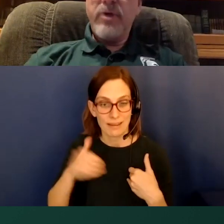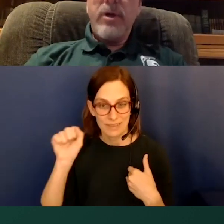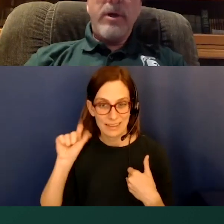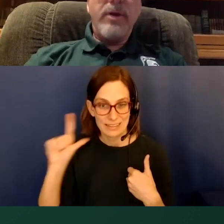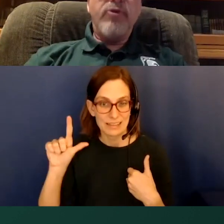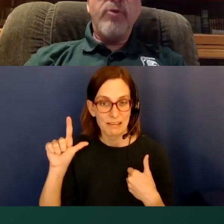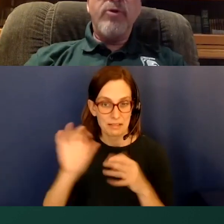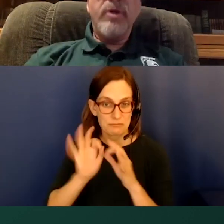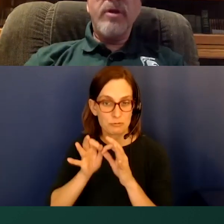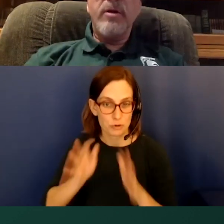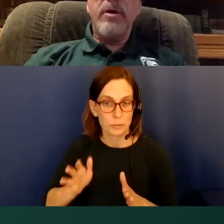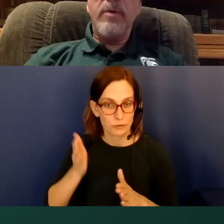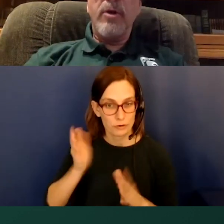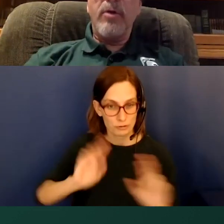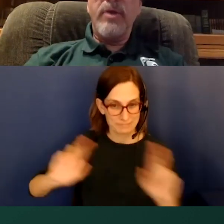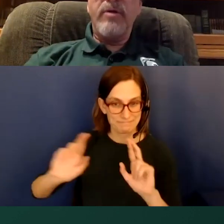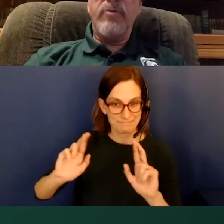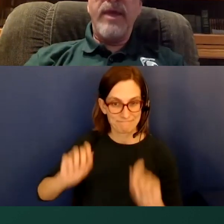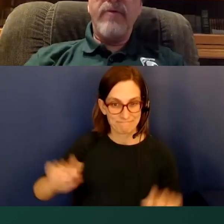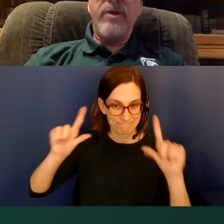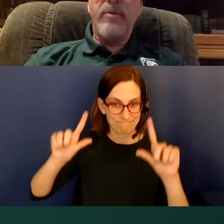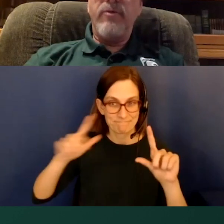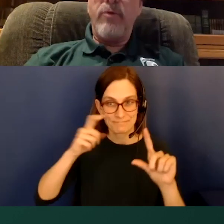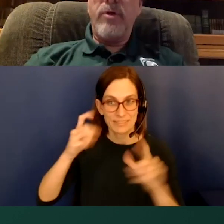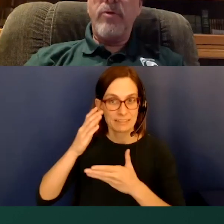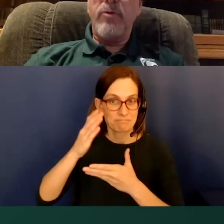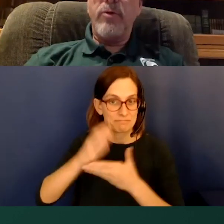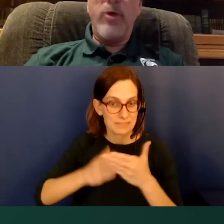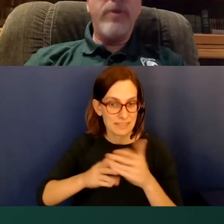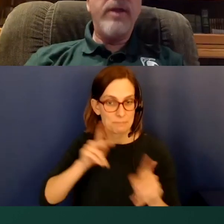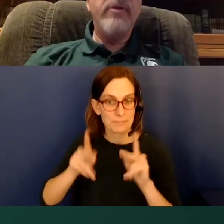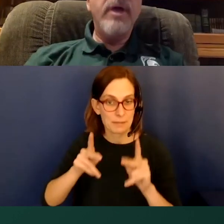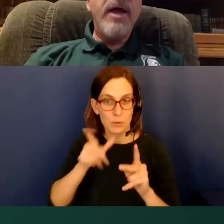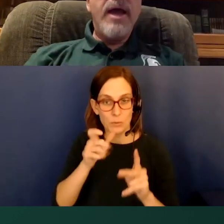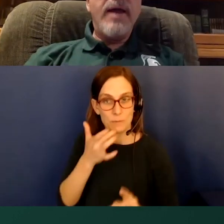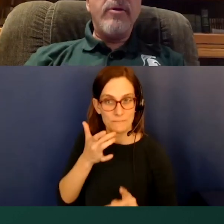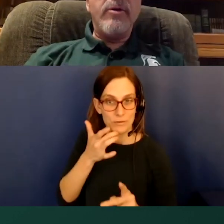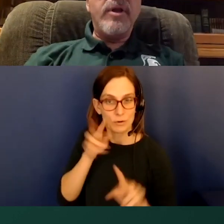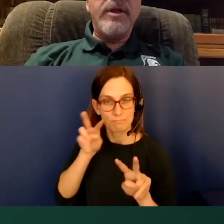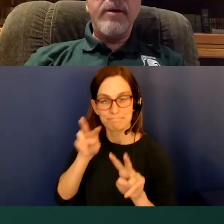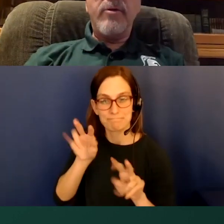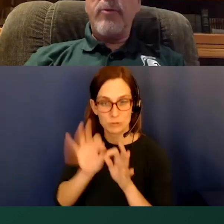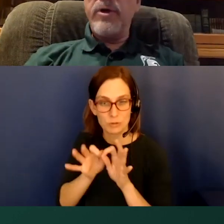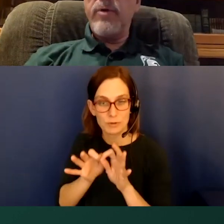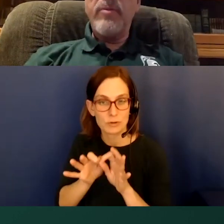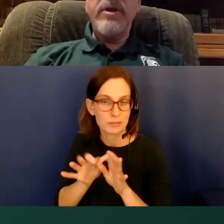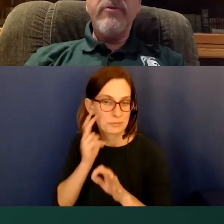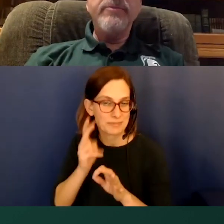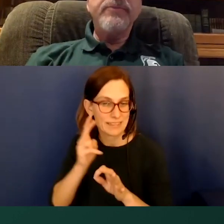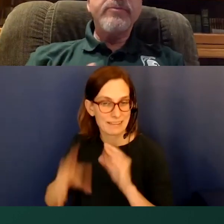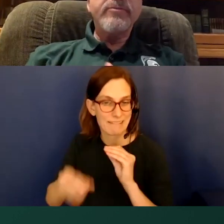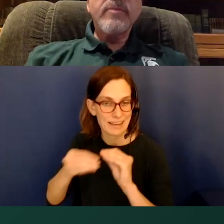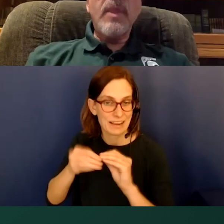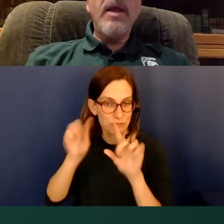Language interpreters coming along because we may have some folks who would want that. And so you'll see an extra window, I